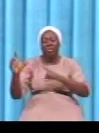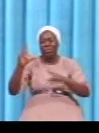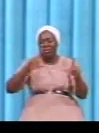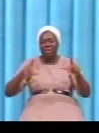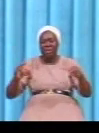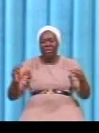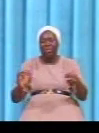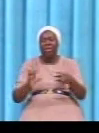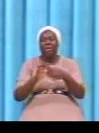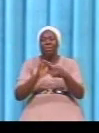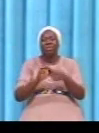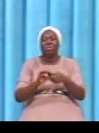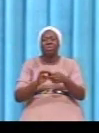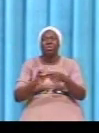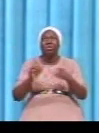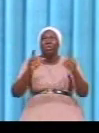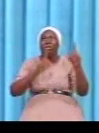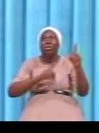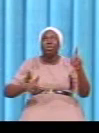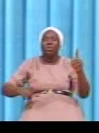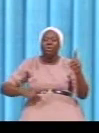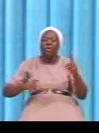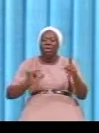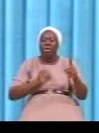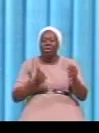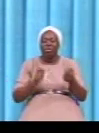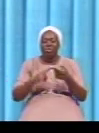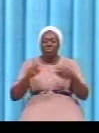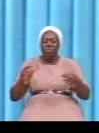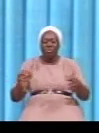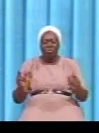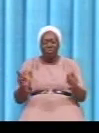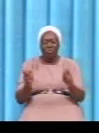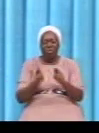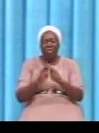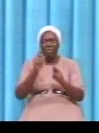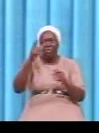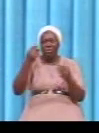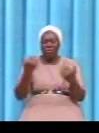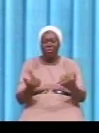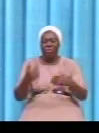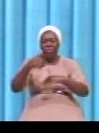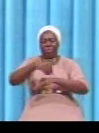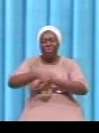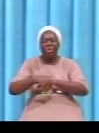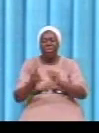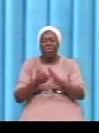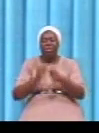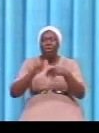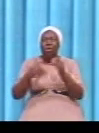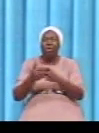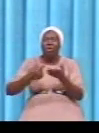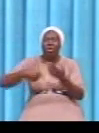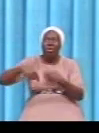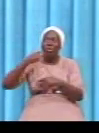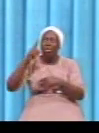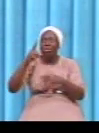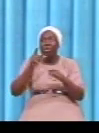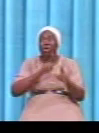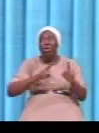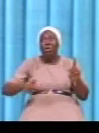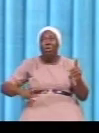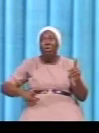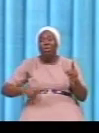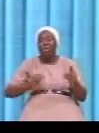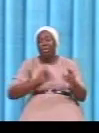Lift up your two hands to everyone. Say, Lord, I want to encounter you tonight. It's all about you. Open your mouth and pray. Say, Lord,